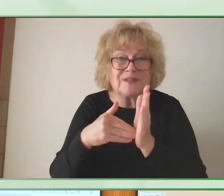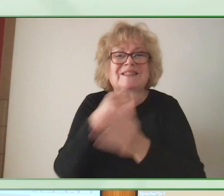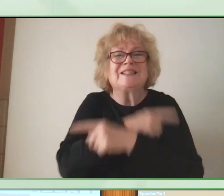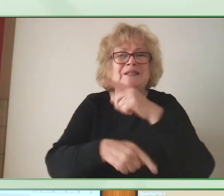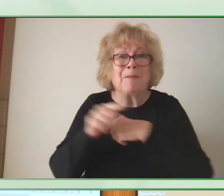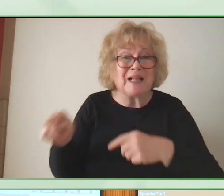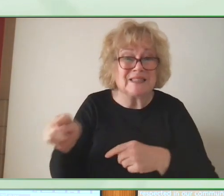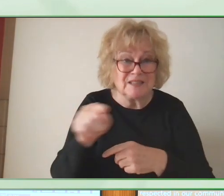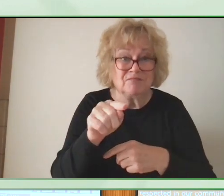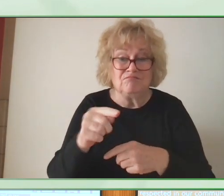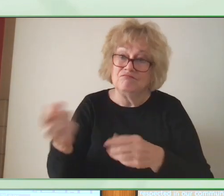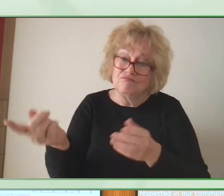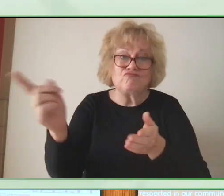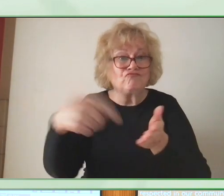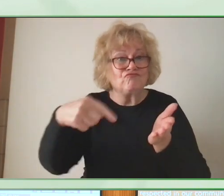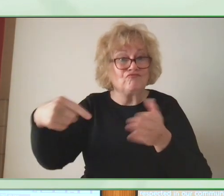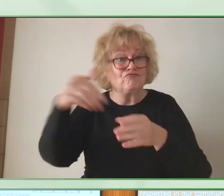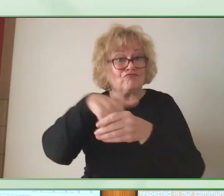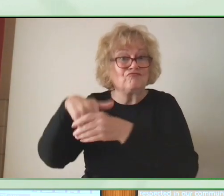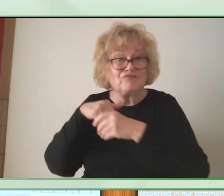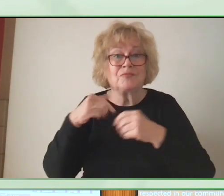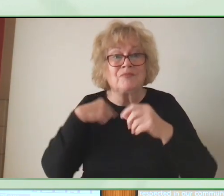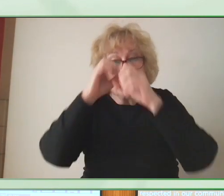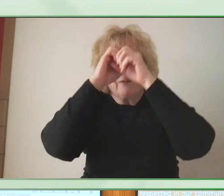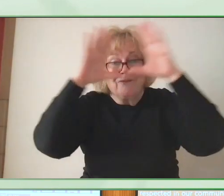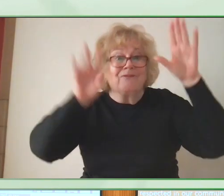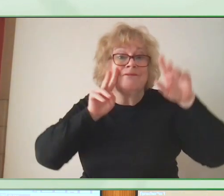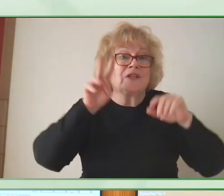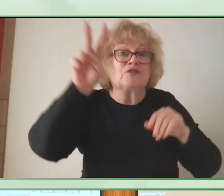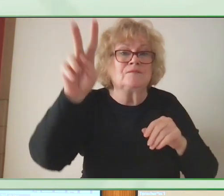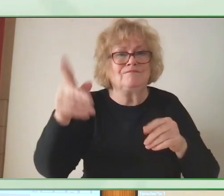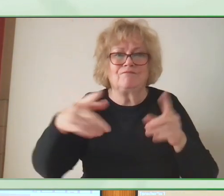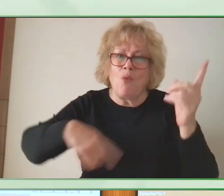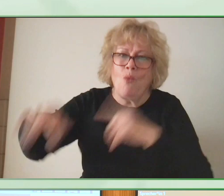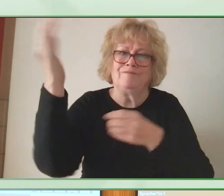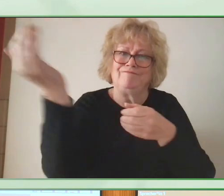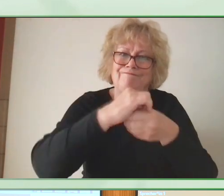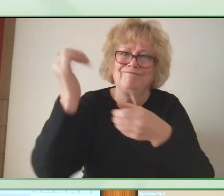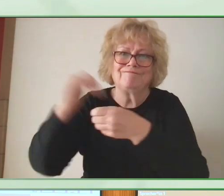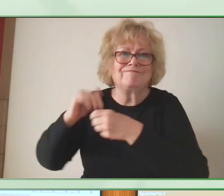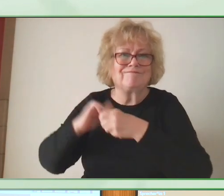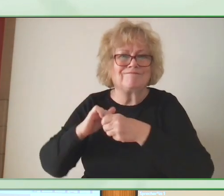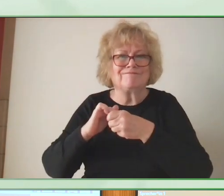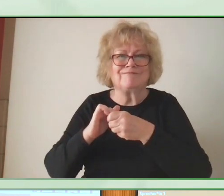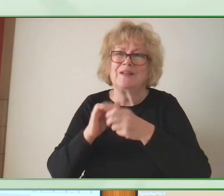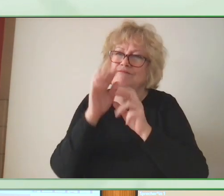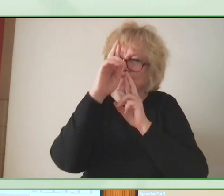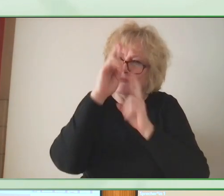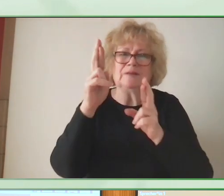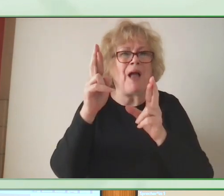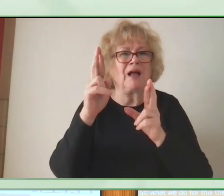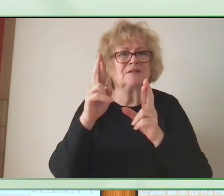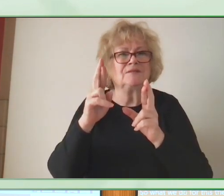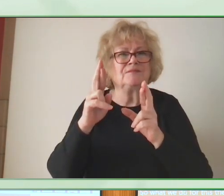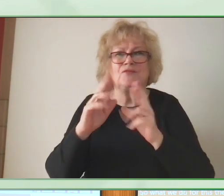the mission is that empowering the people with disabilities to overcoming their challenges